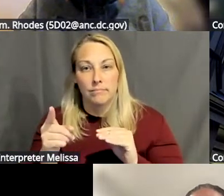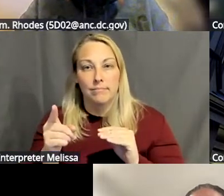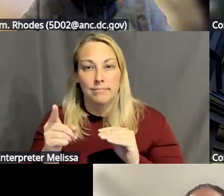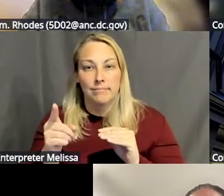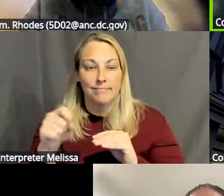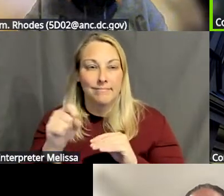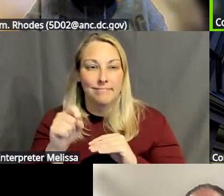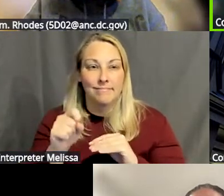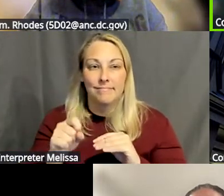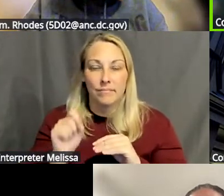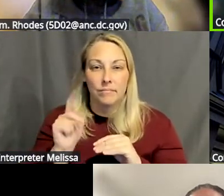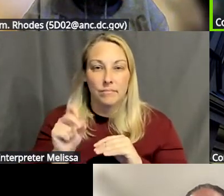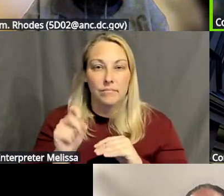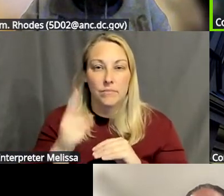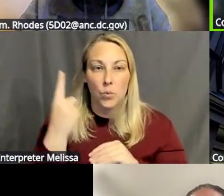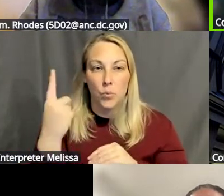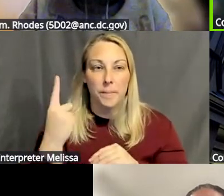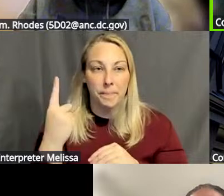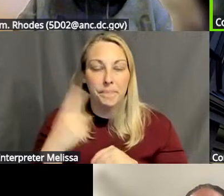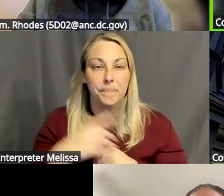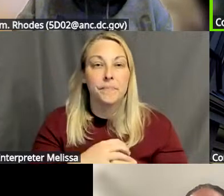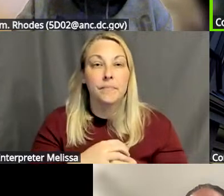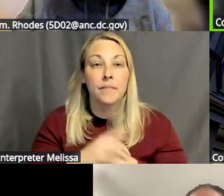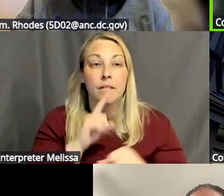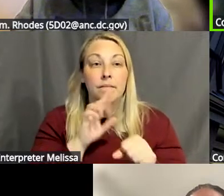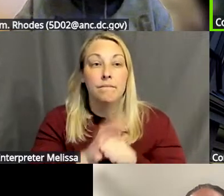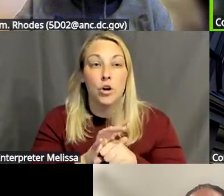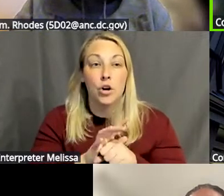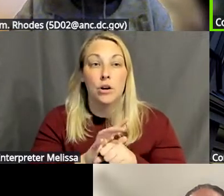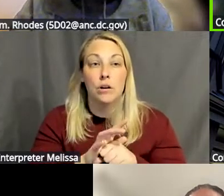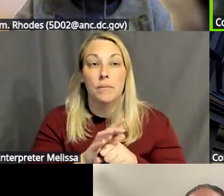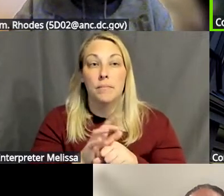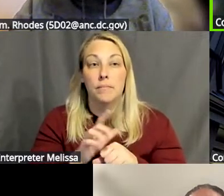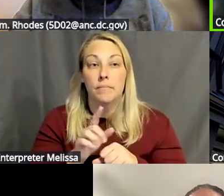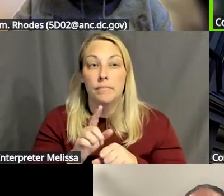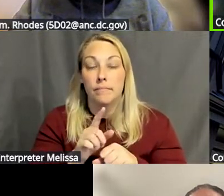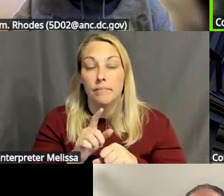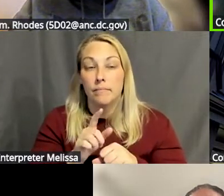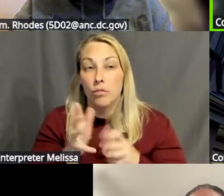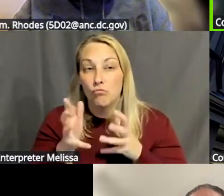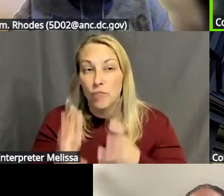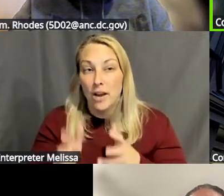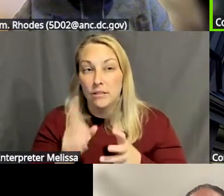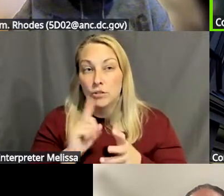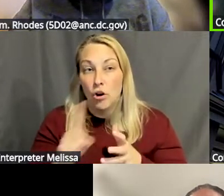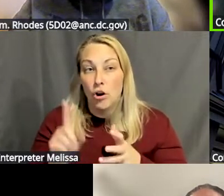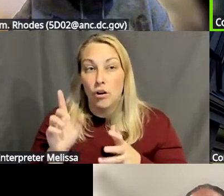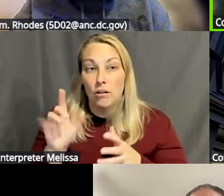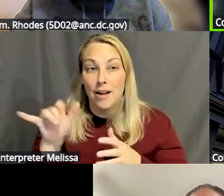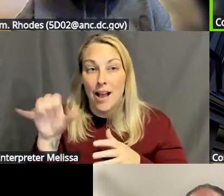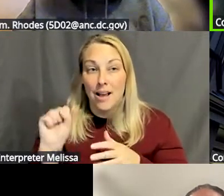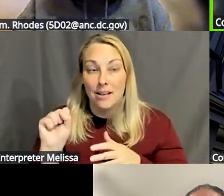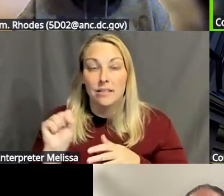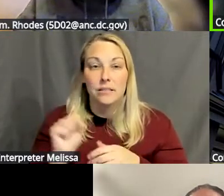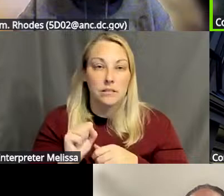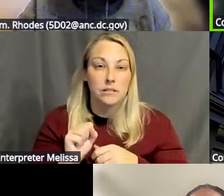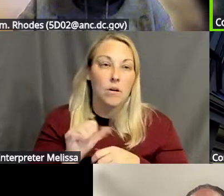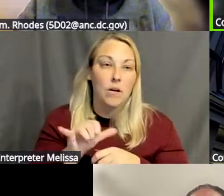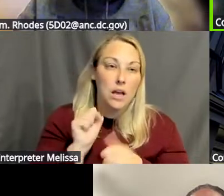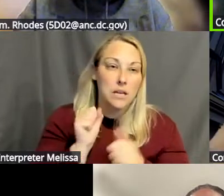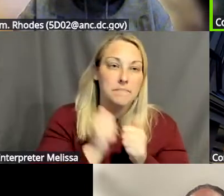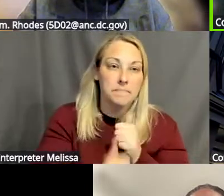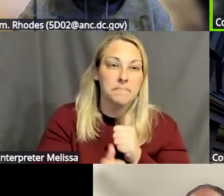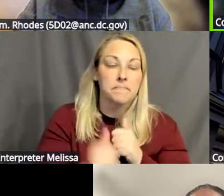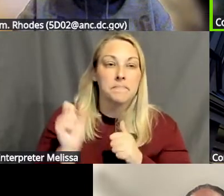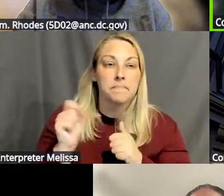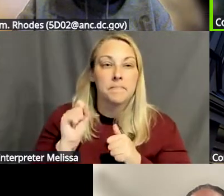Yeah. Okay, so that's one. And confirming the rest of the commissioners are ayes? Perfect, thank you. So the ayes have it on this